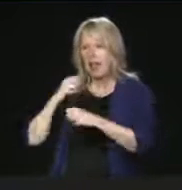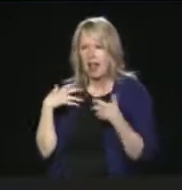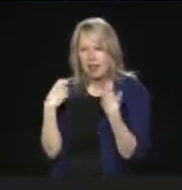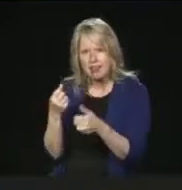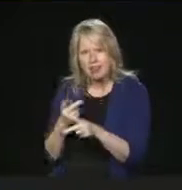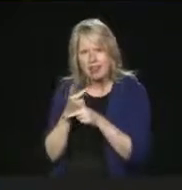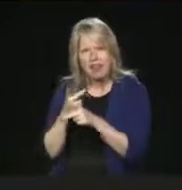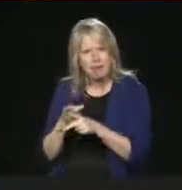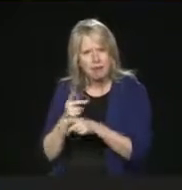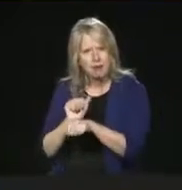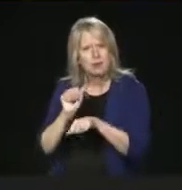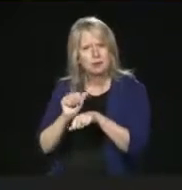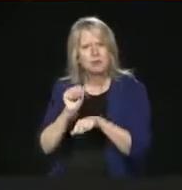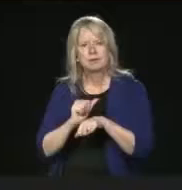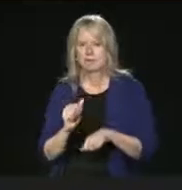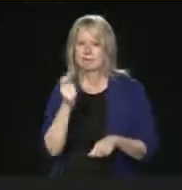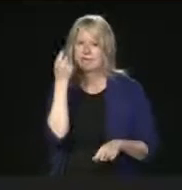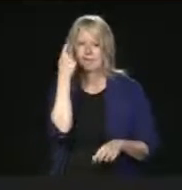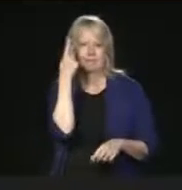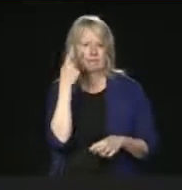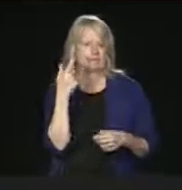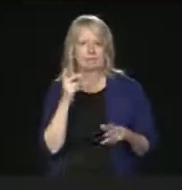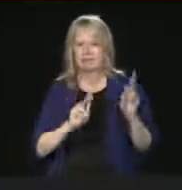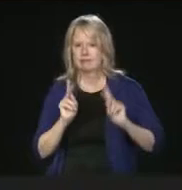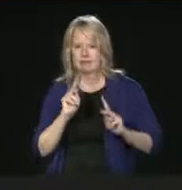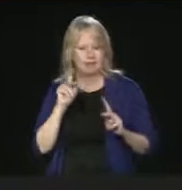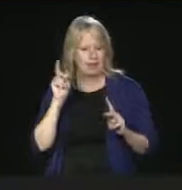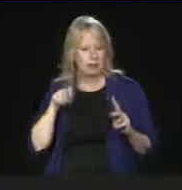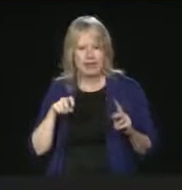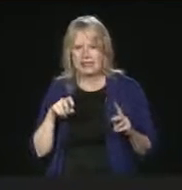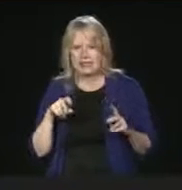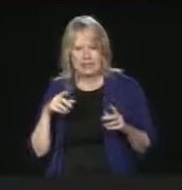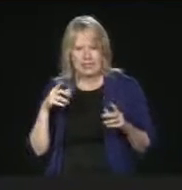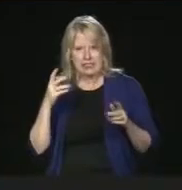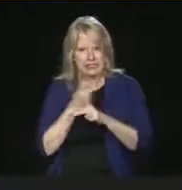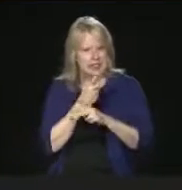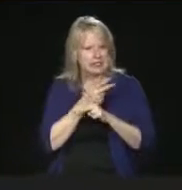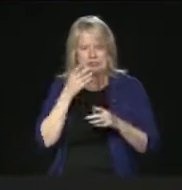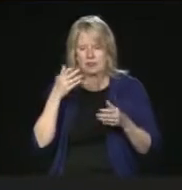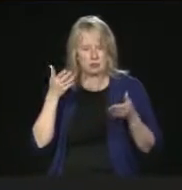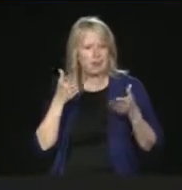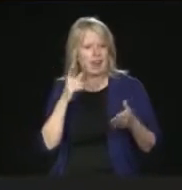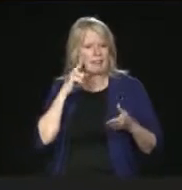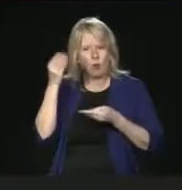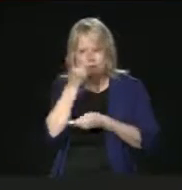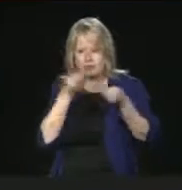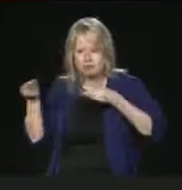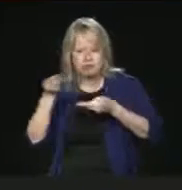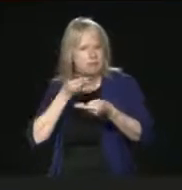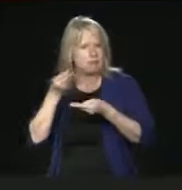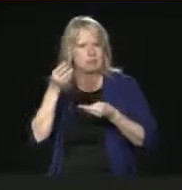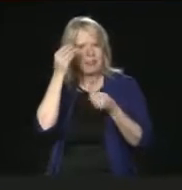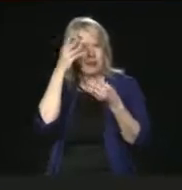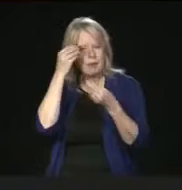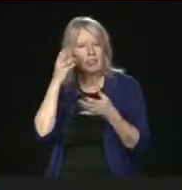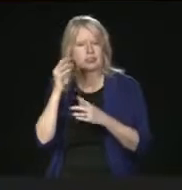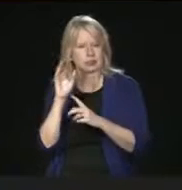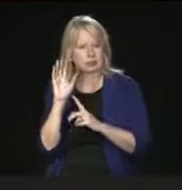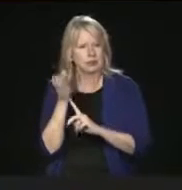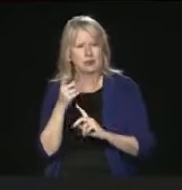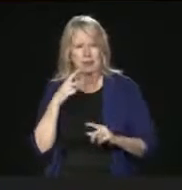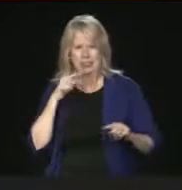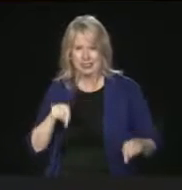I know that everyone needs to use whatever methods of communications they have, but it's not a situation for